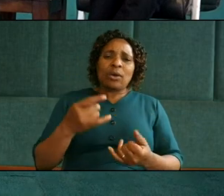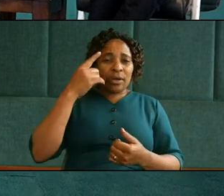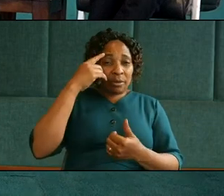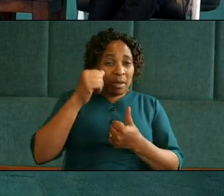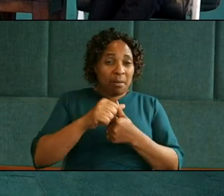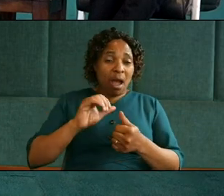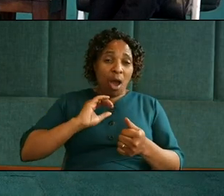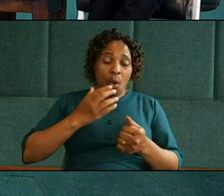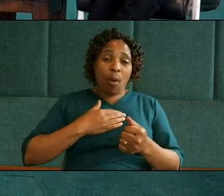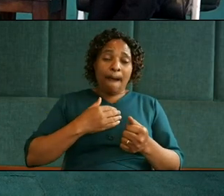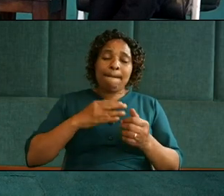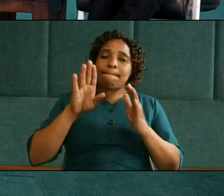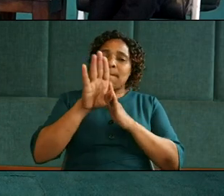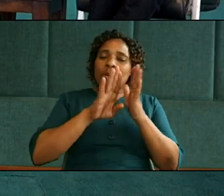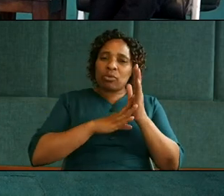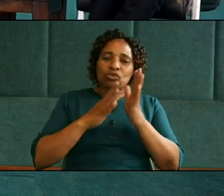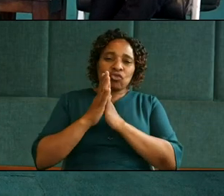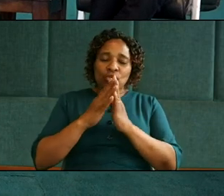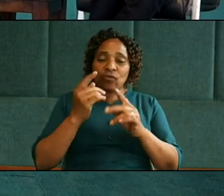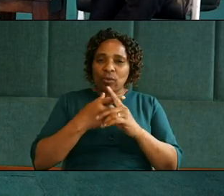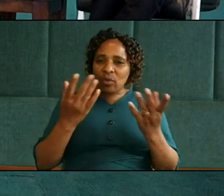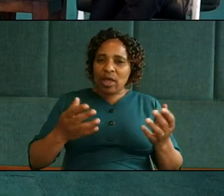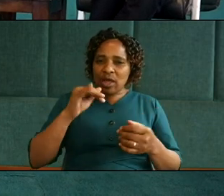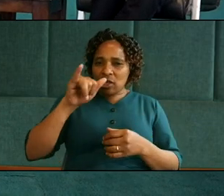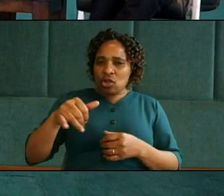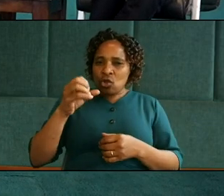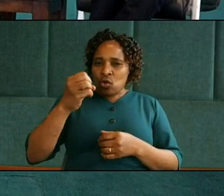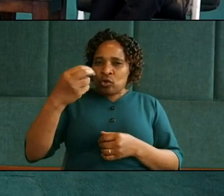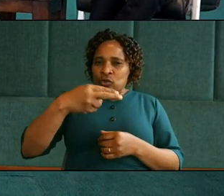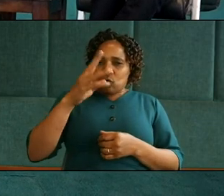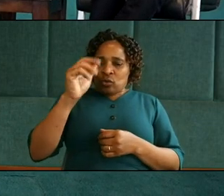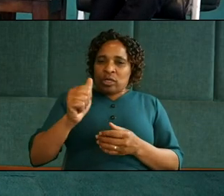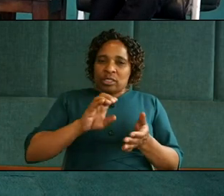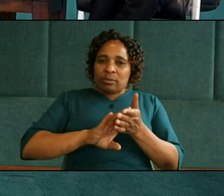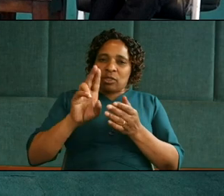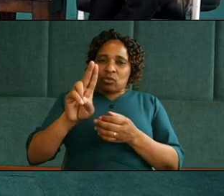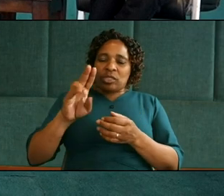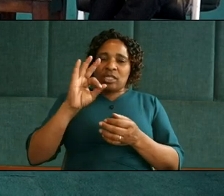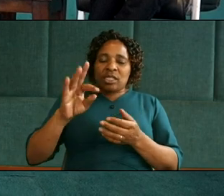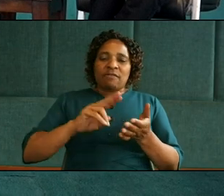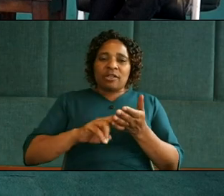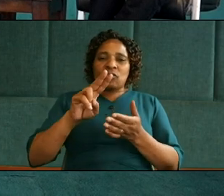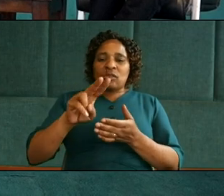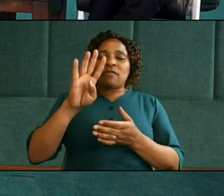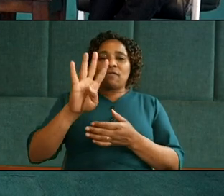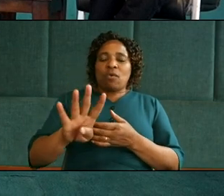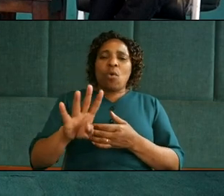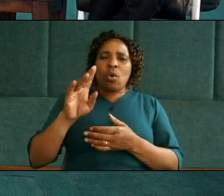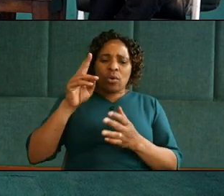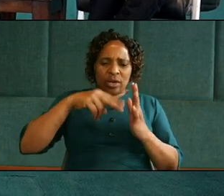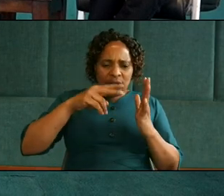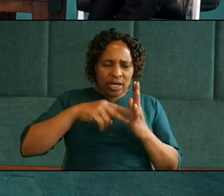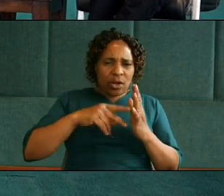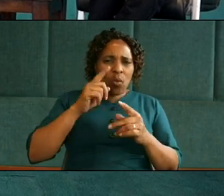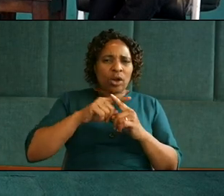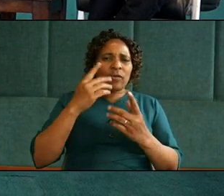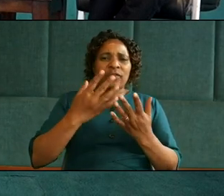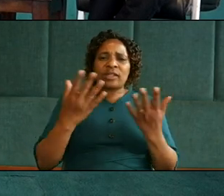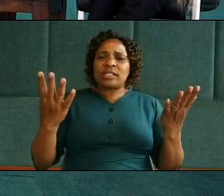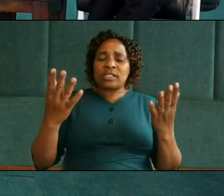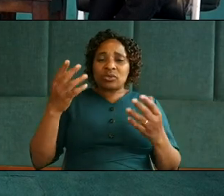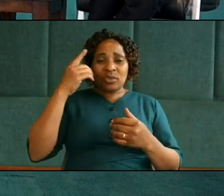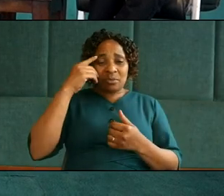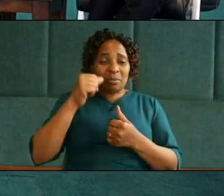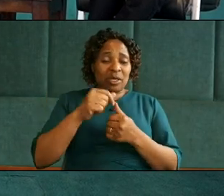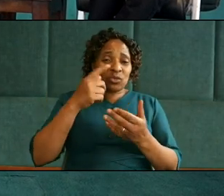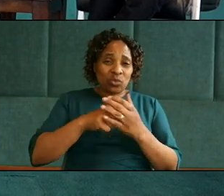our scripture story today is from Joshua chapter 23 and 24. And if you read through, one of the things you realize Joshua is